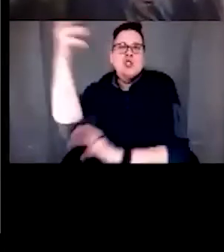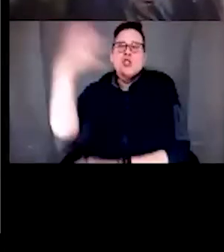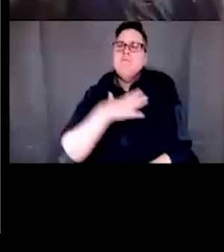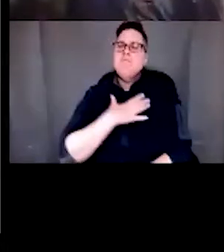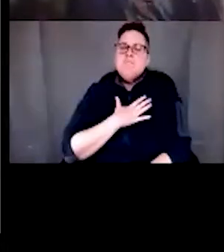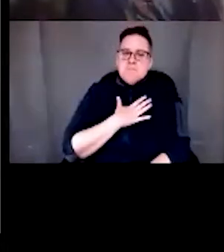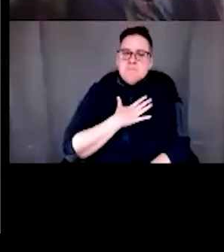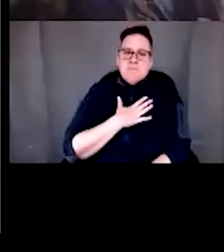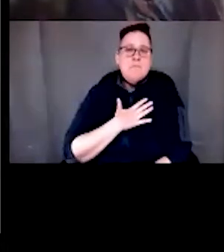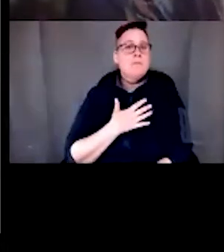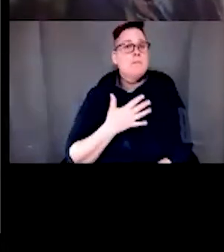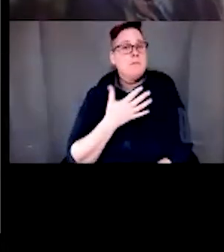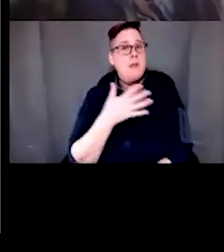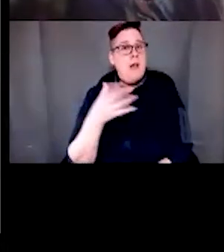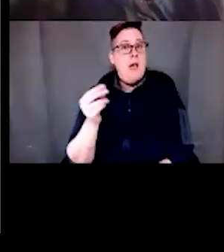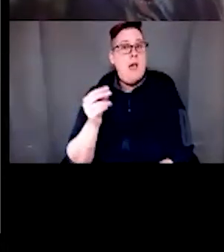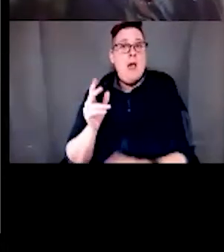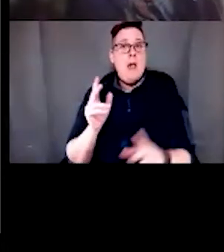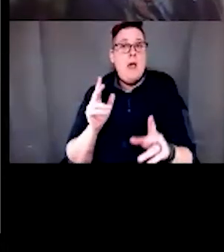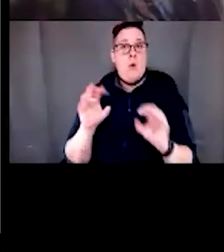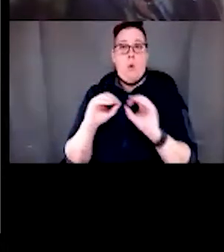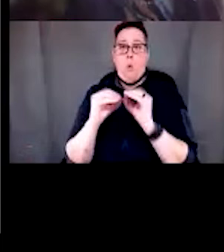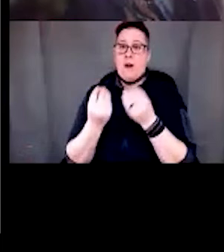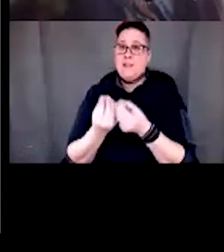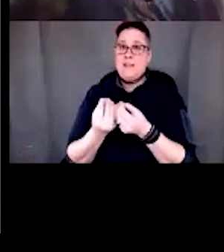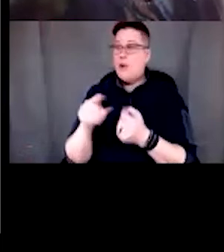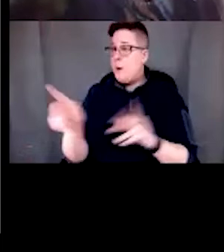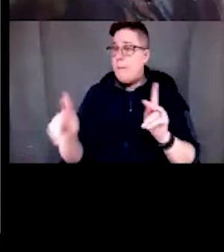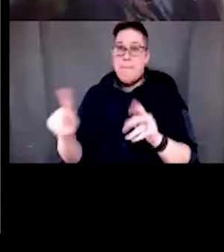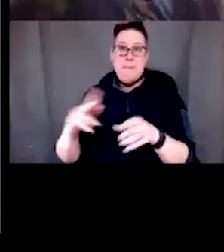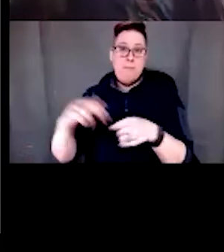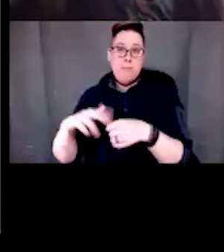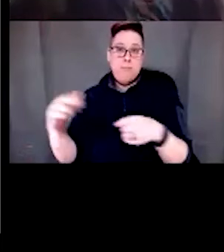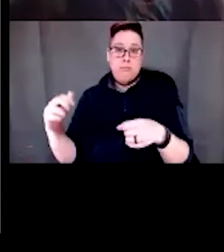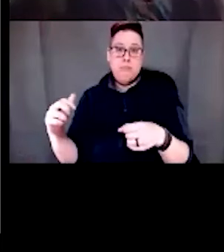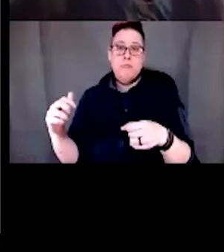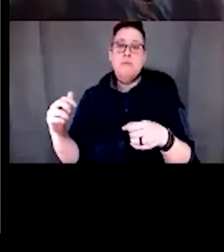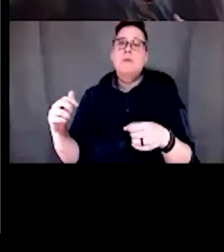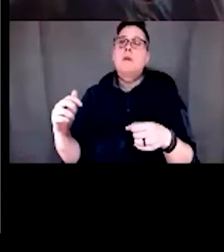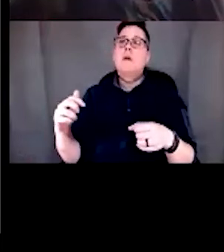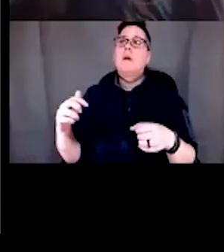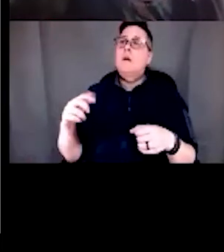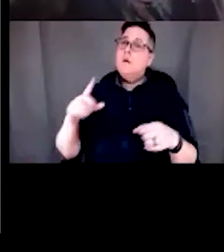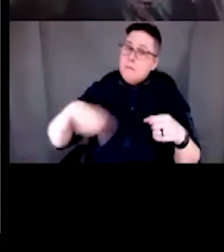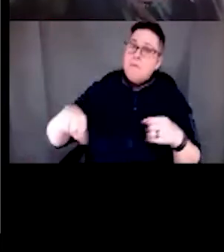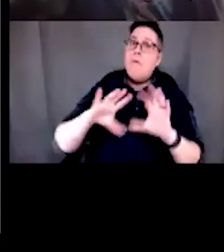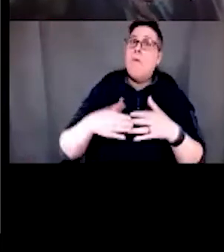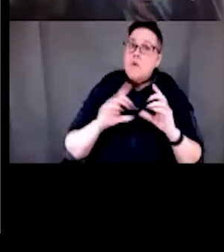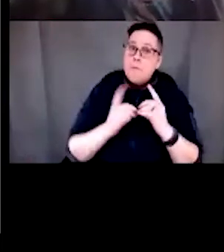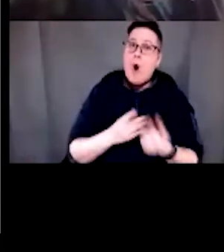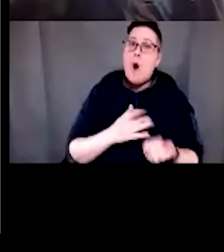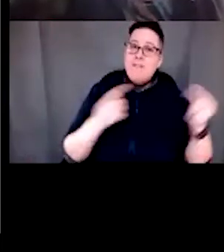losses to the organization are not just experienced collectively, they're also experienced by each of